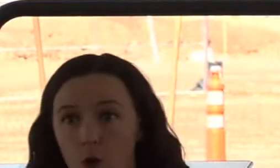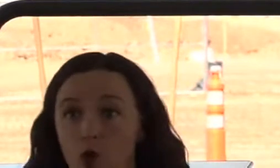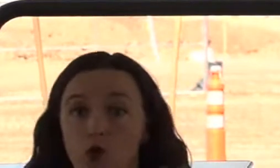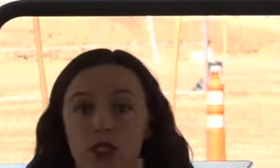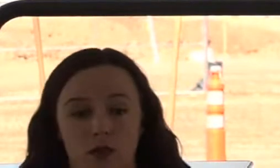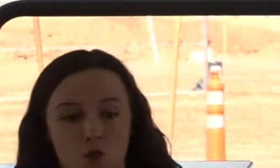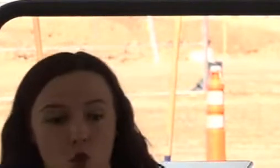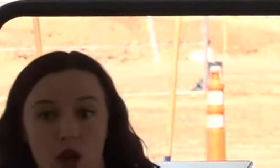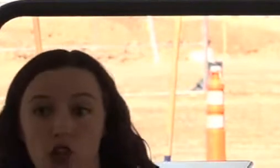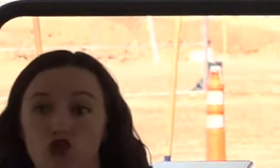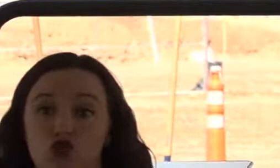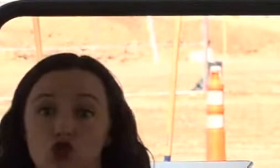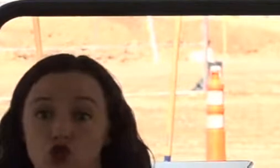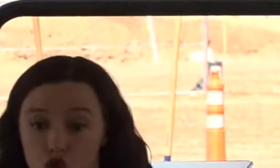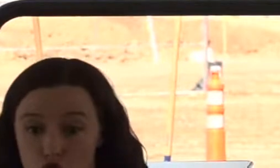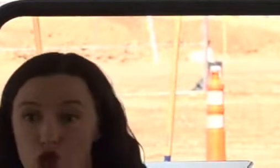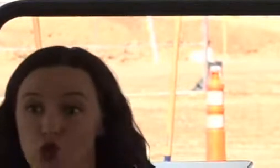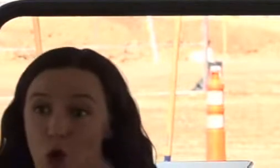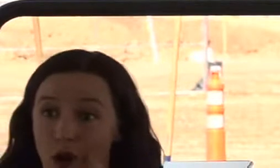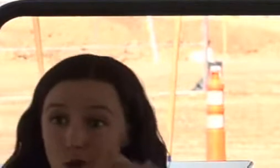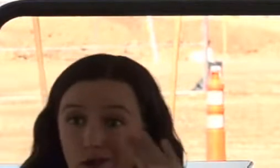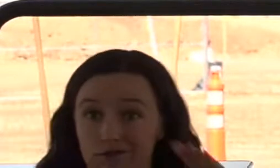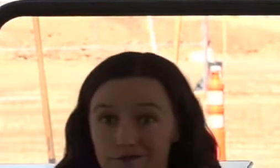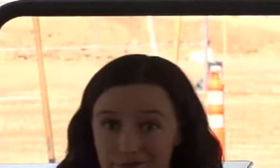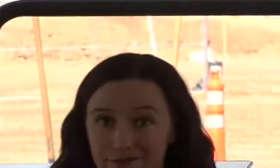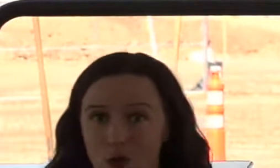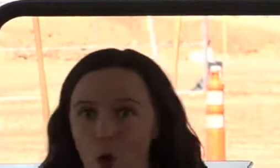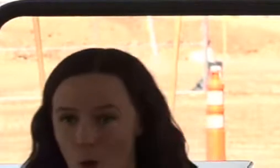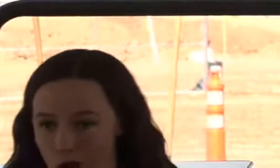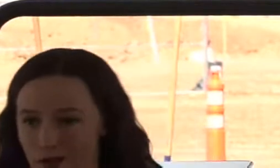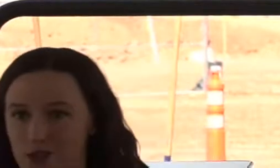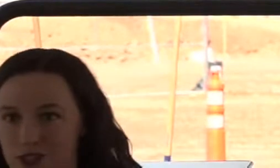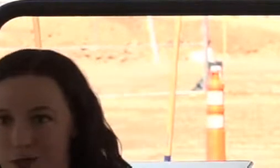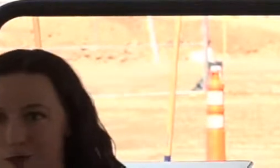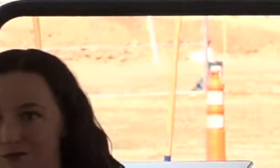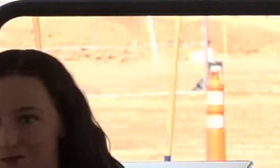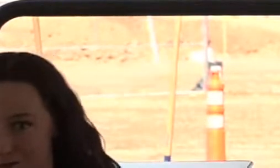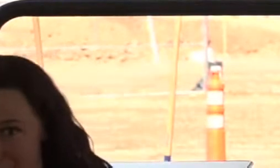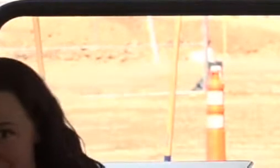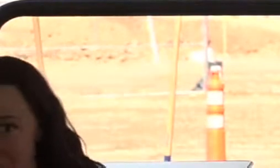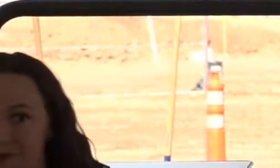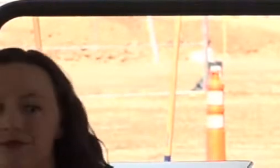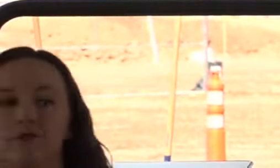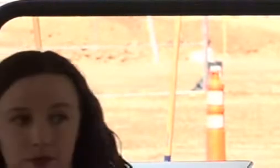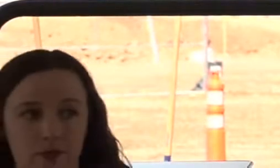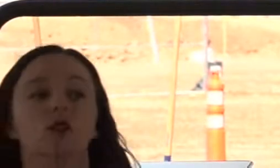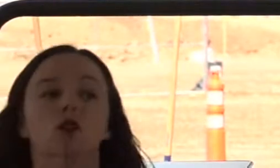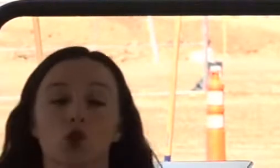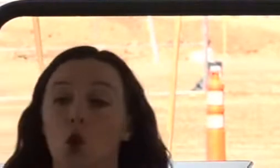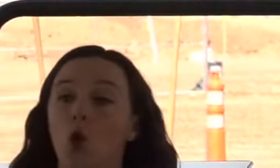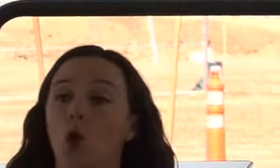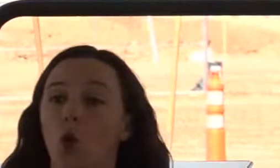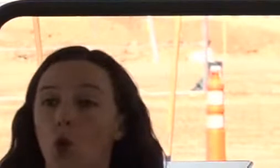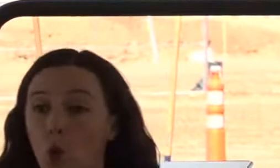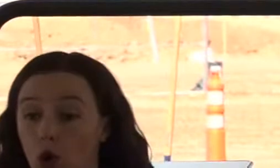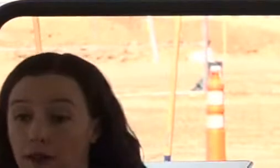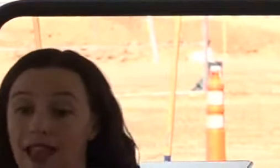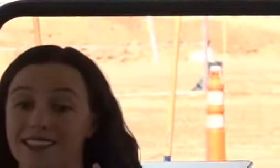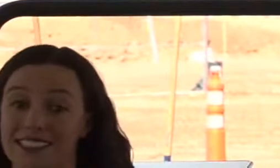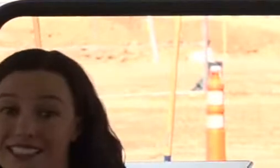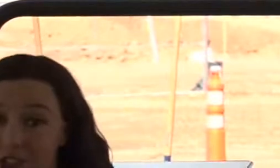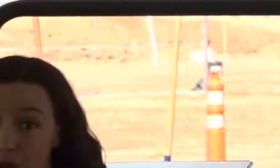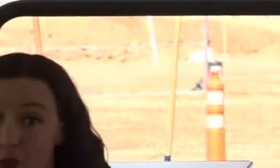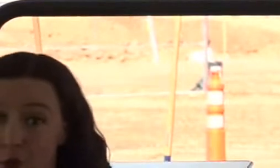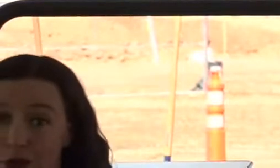interns start working for you while they're going to school because we know that students have such great needs, especially now. So working as an intern at your